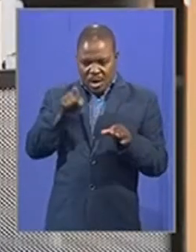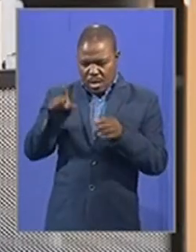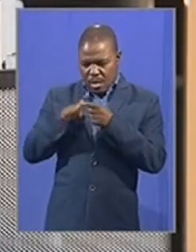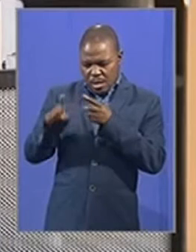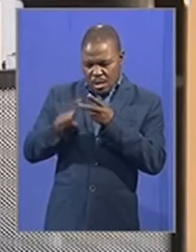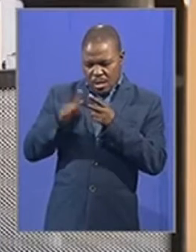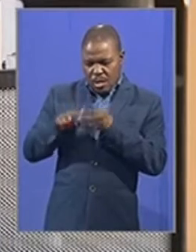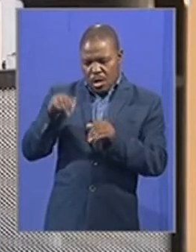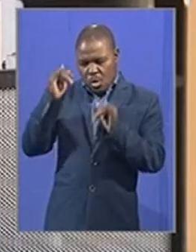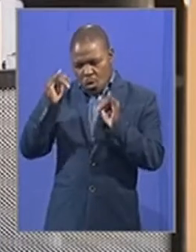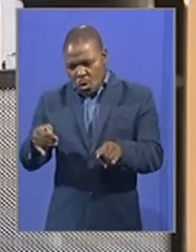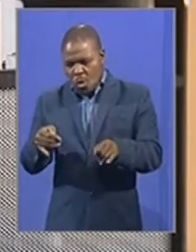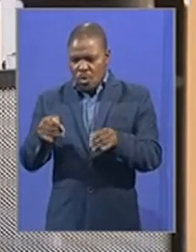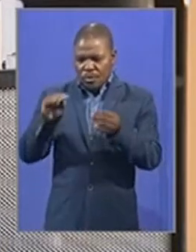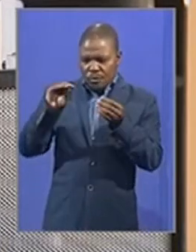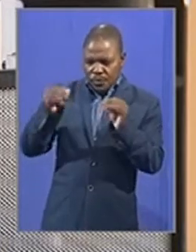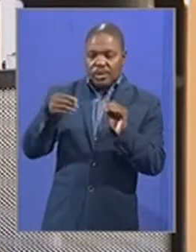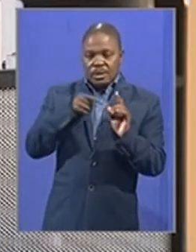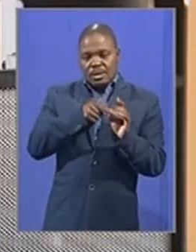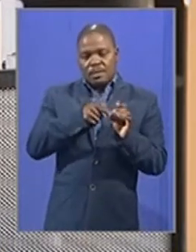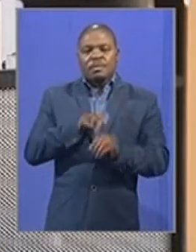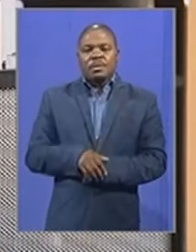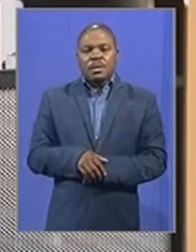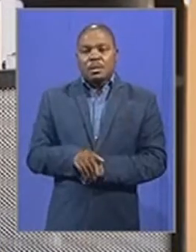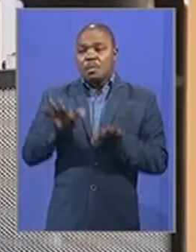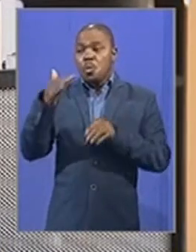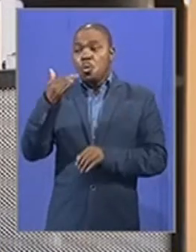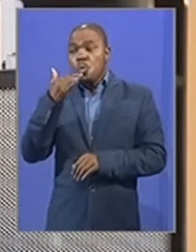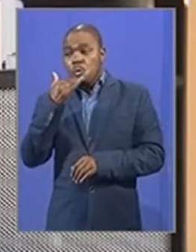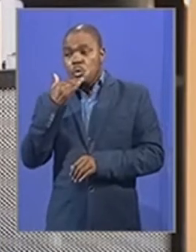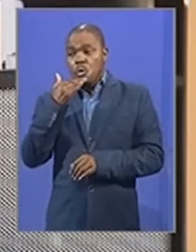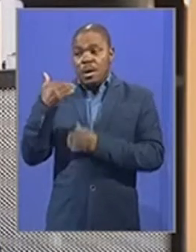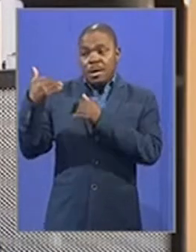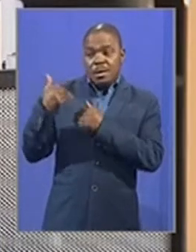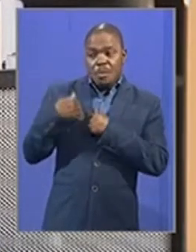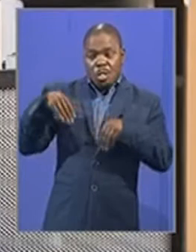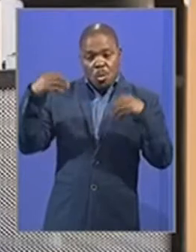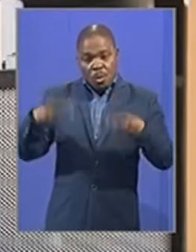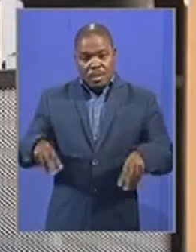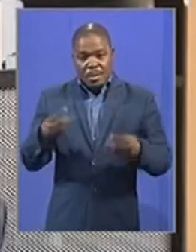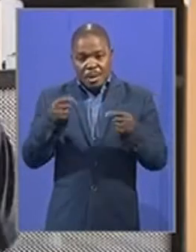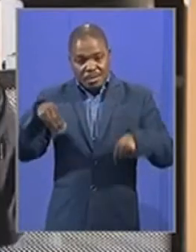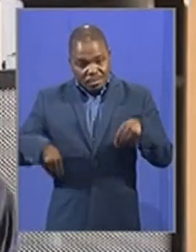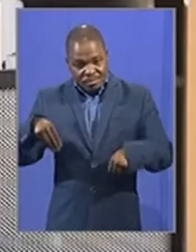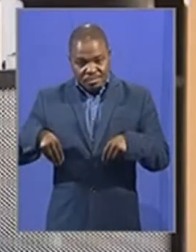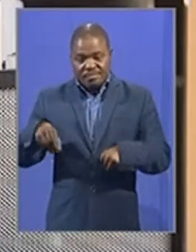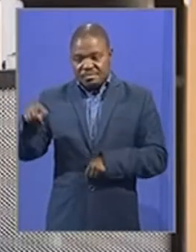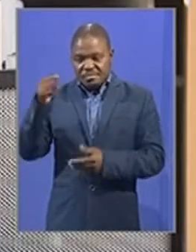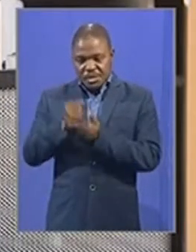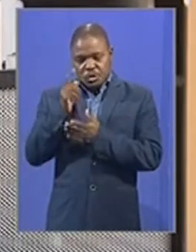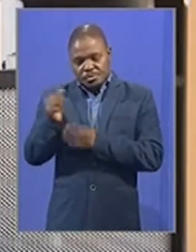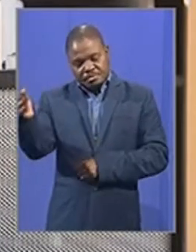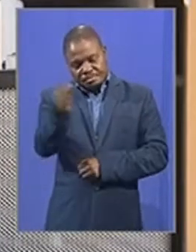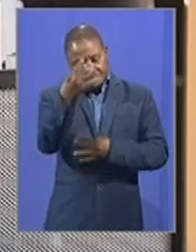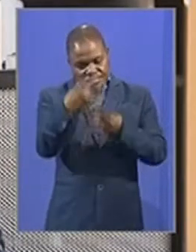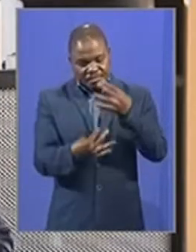of maladies and will ensure that those that are responsible in taking people's money go to where they belong, and